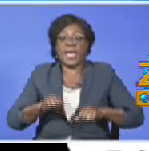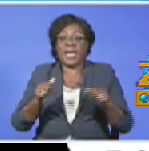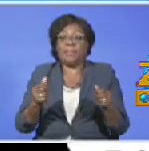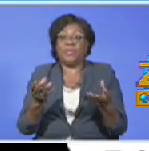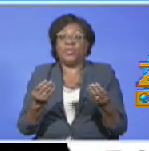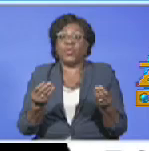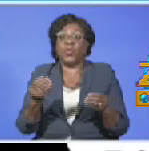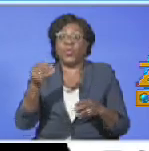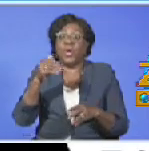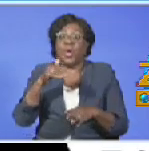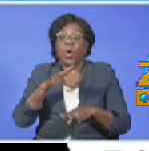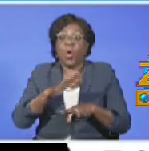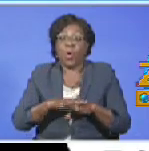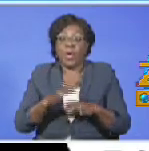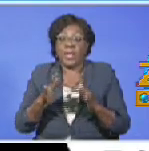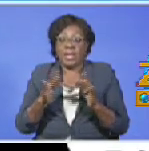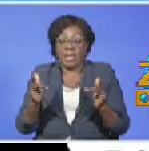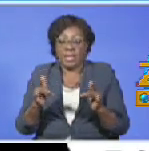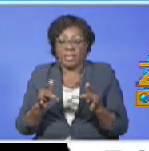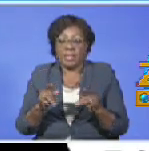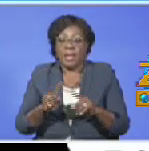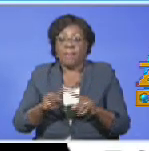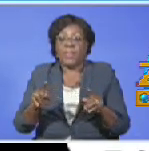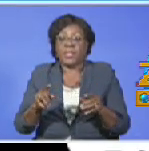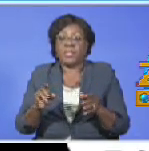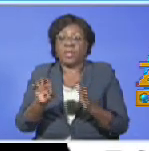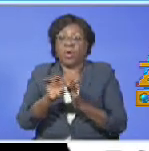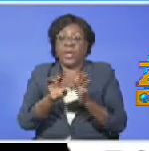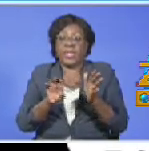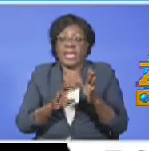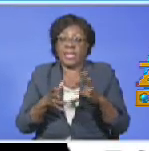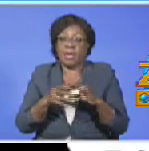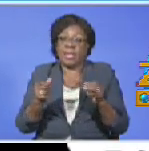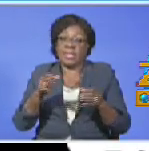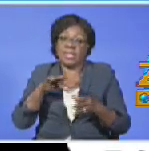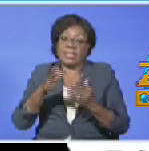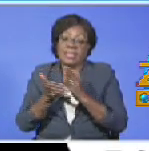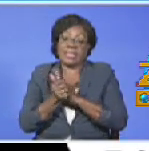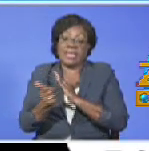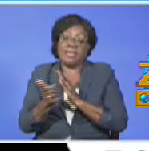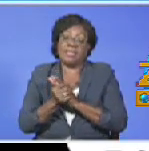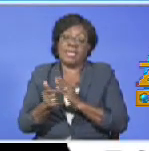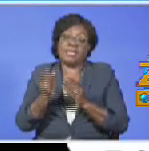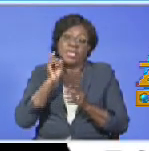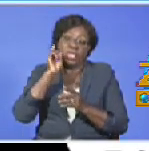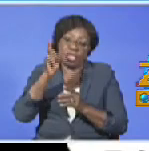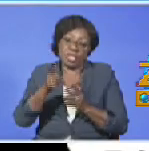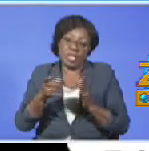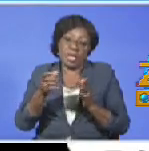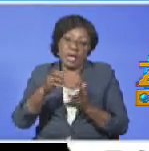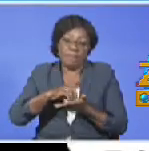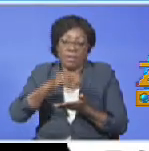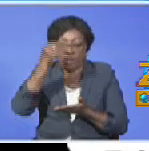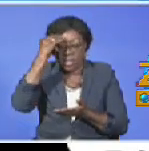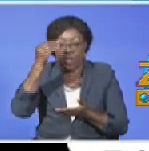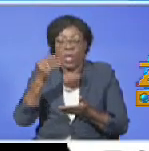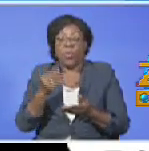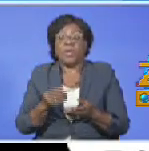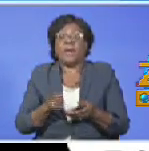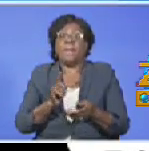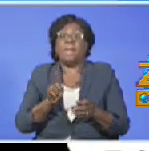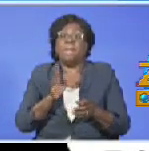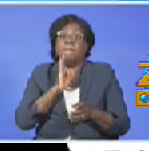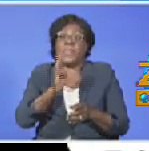in a paper-based assessment. But, you know, the content and the skills that they're supposed to acquire would be pretty much the same. So